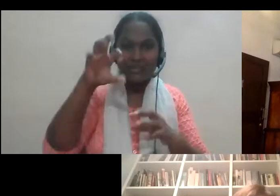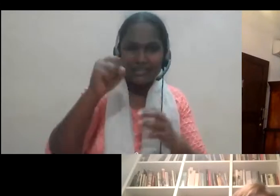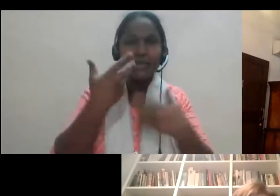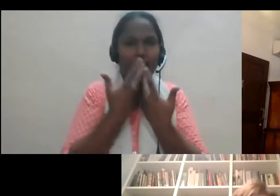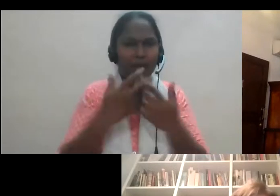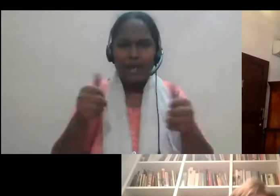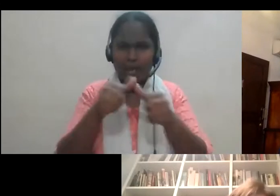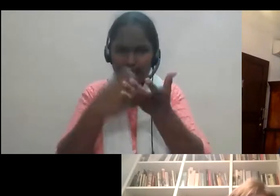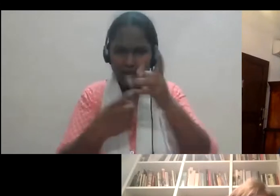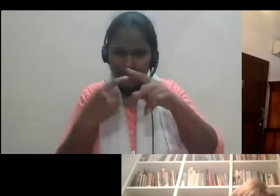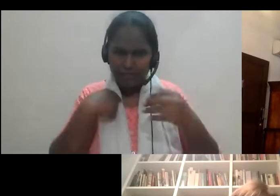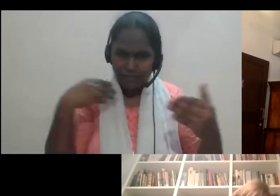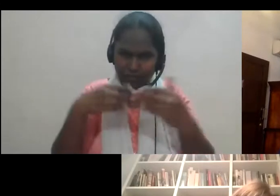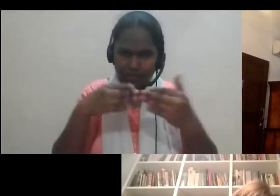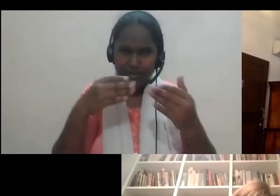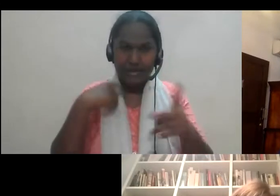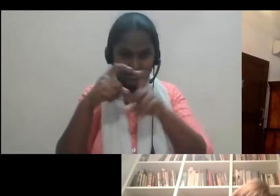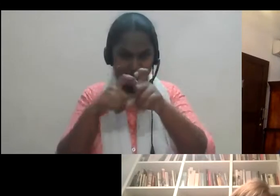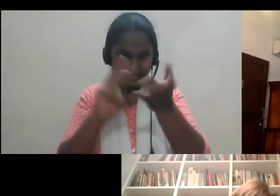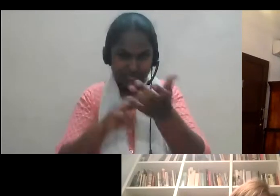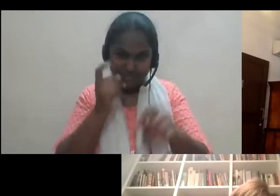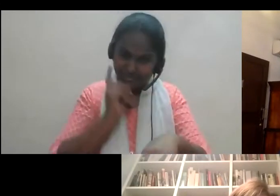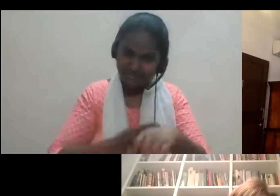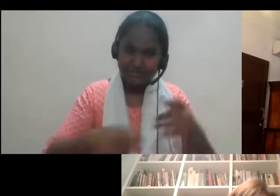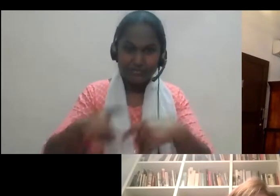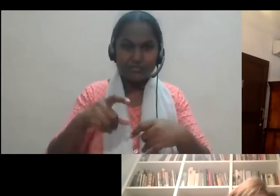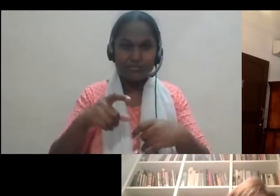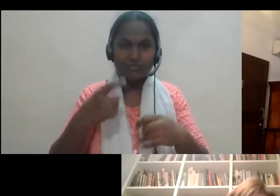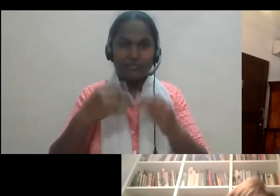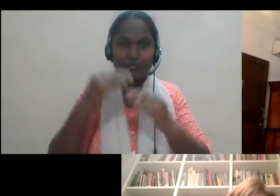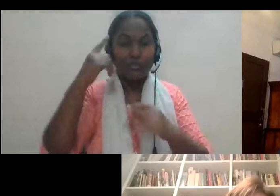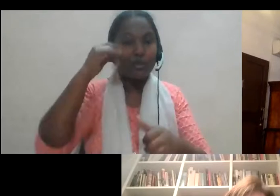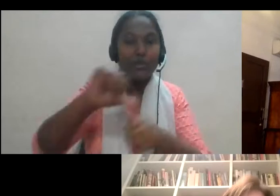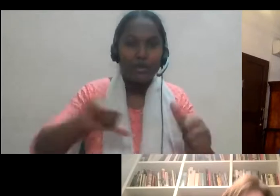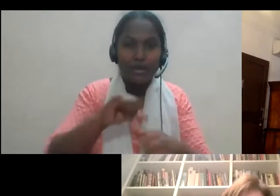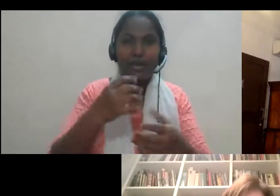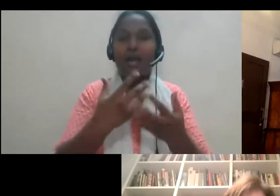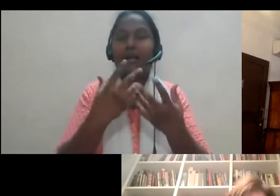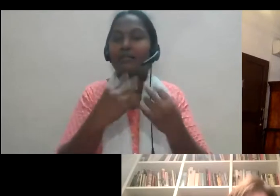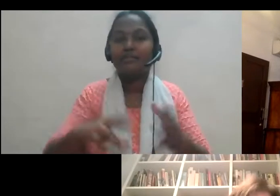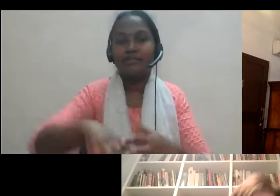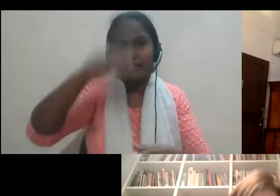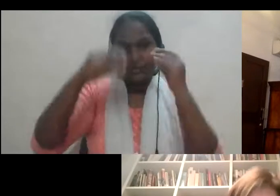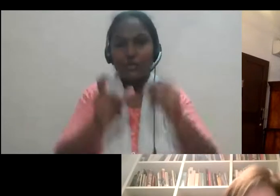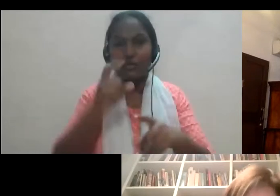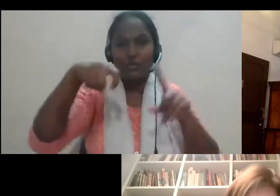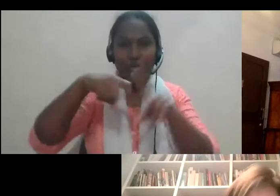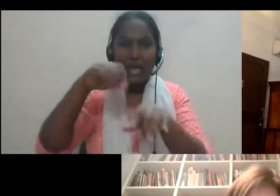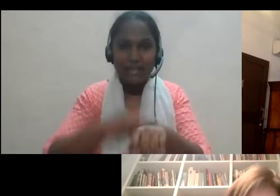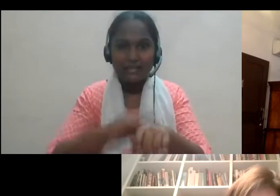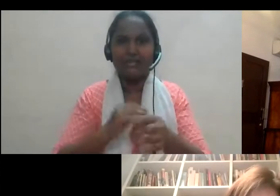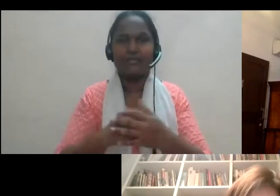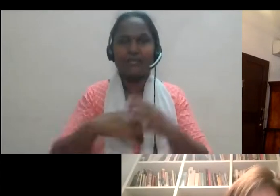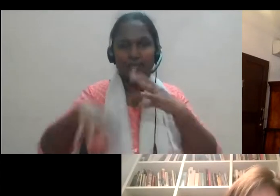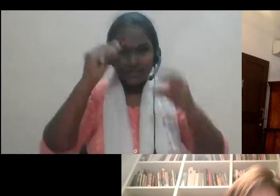"Every artist I met, I demanded that I underwent a process of unlearning from my New York experience, and